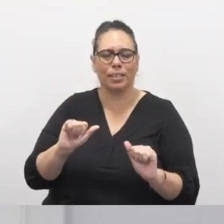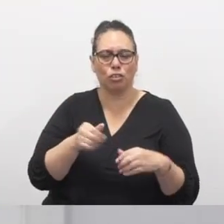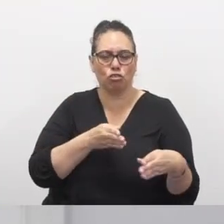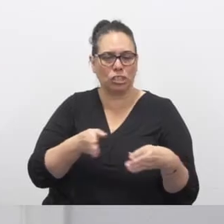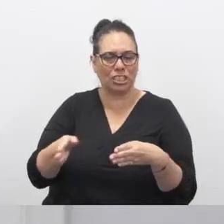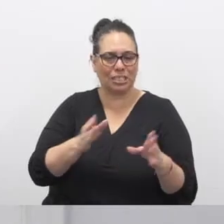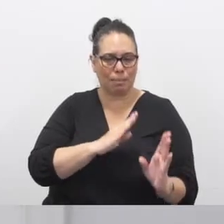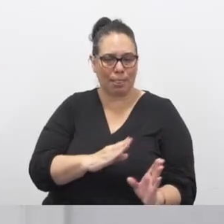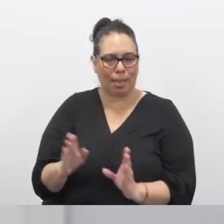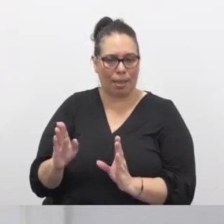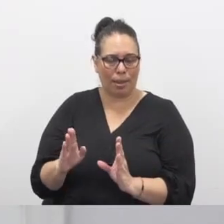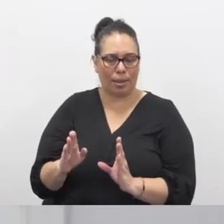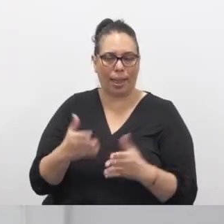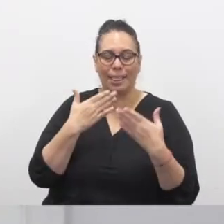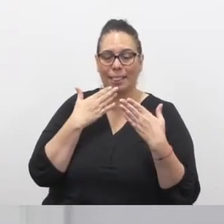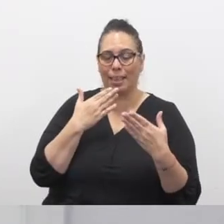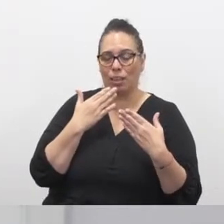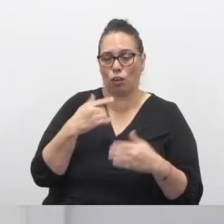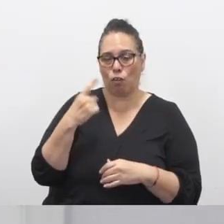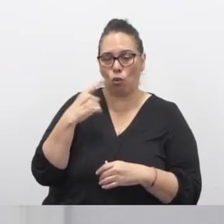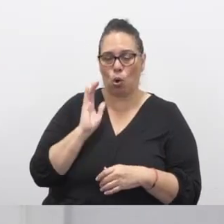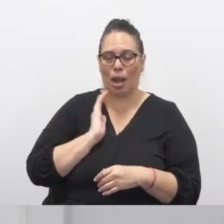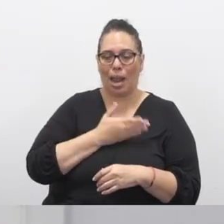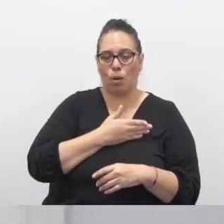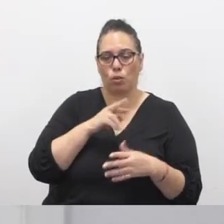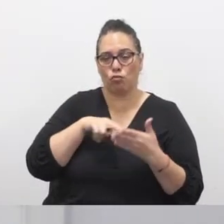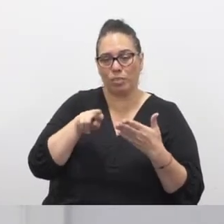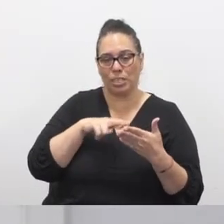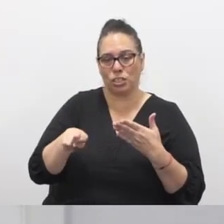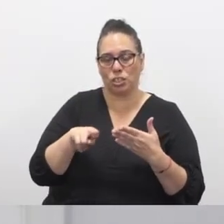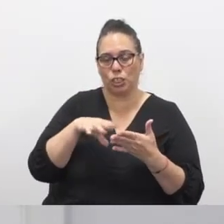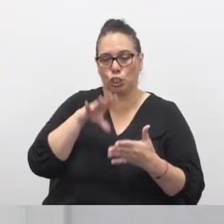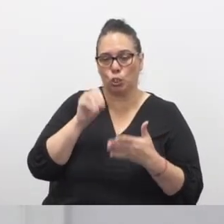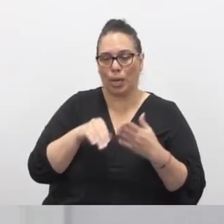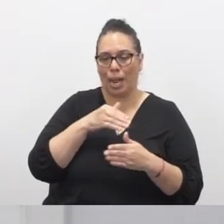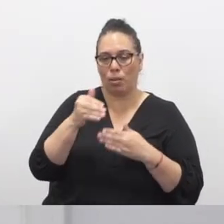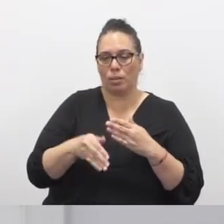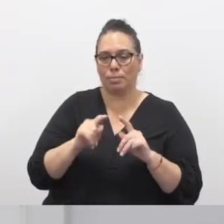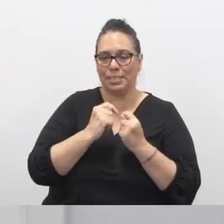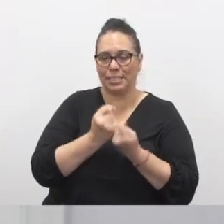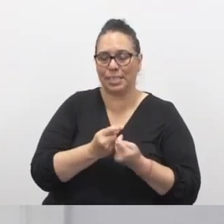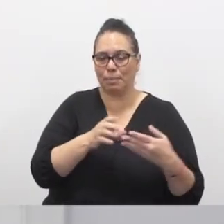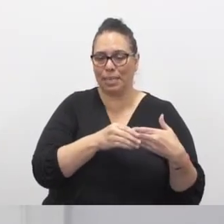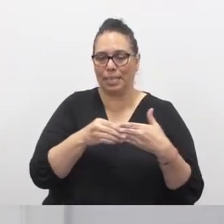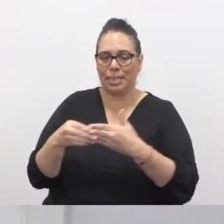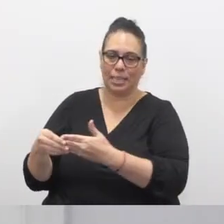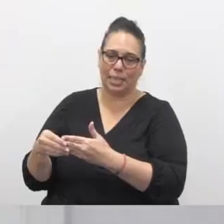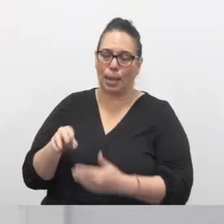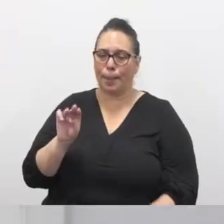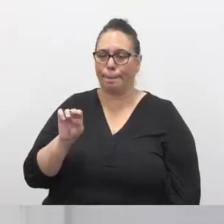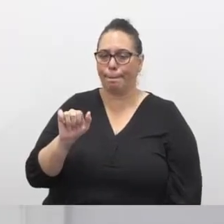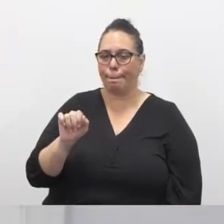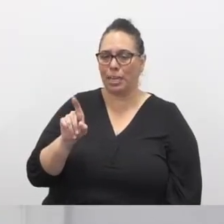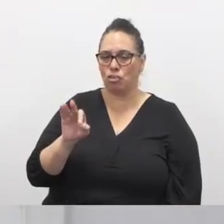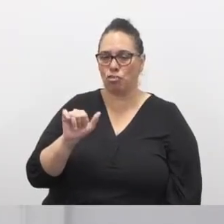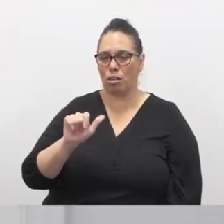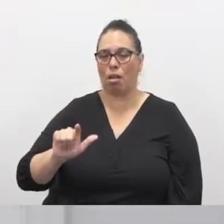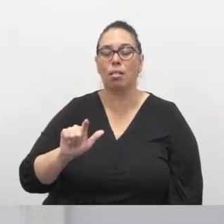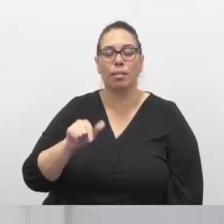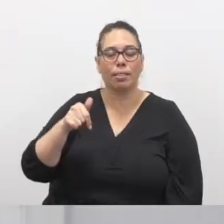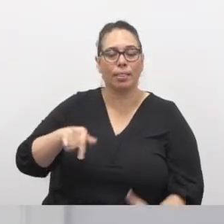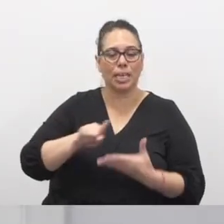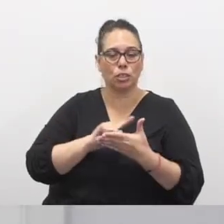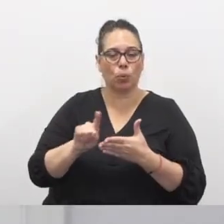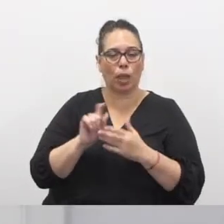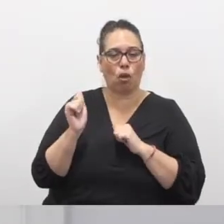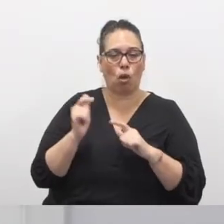plan. Thank you to our research and student outcomes team led by Dr. Veronica Madrigal. This week,